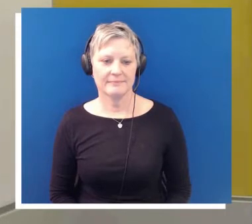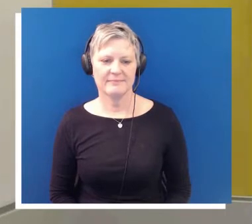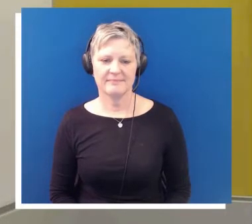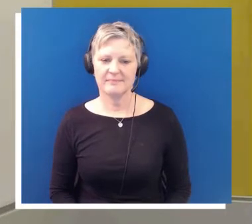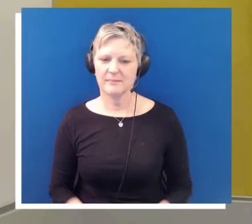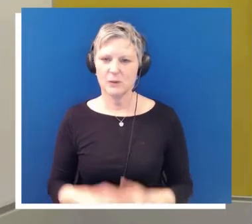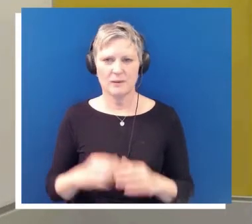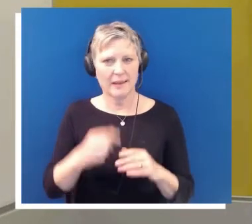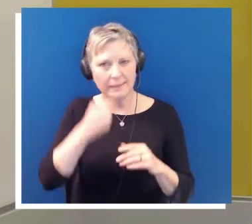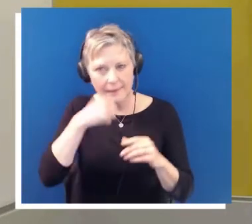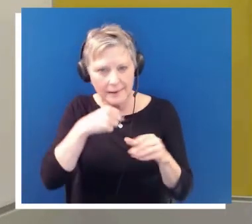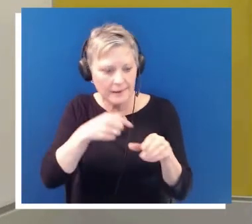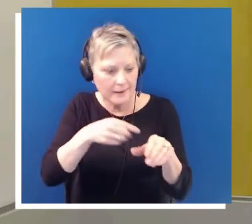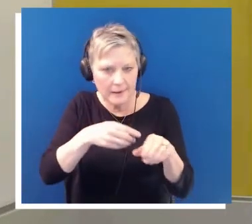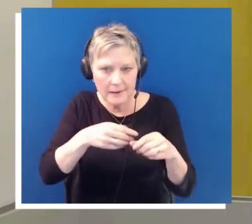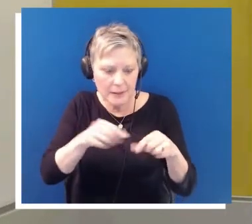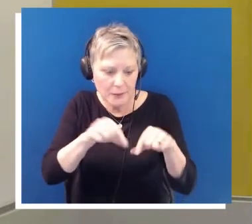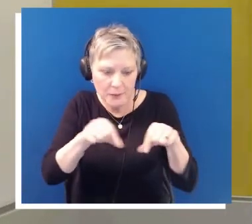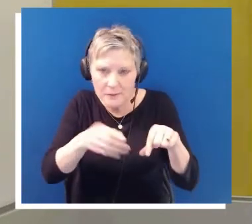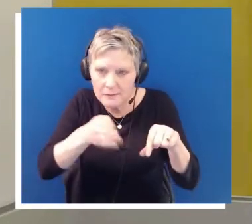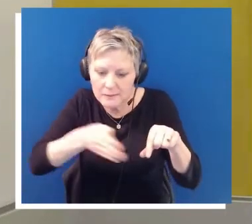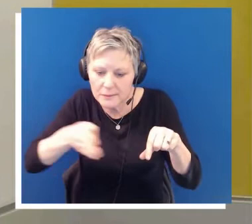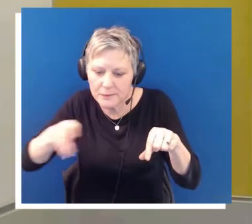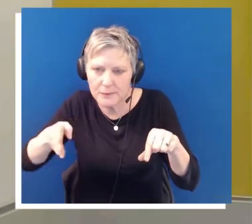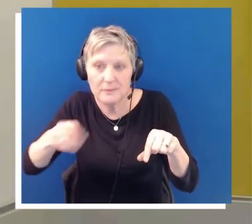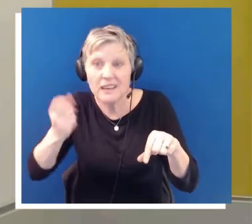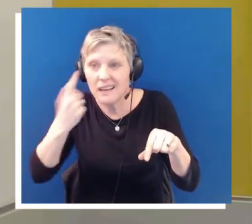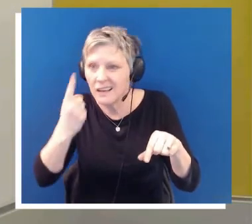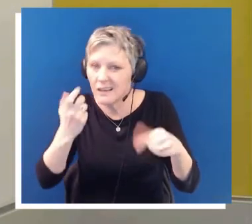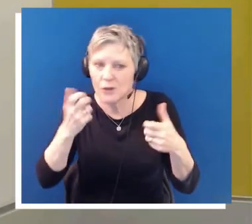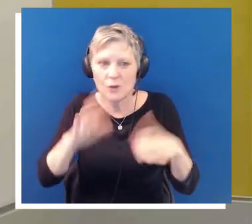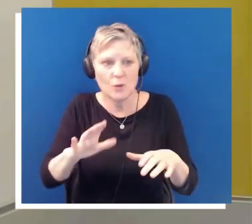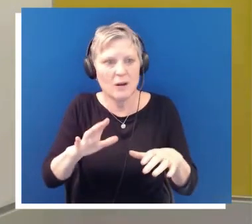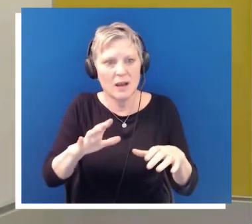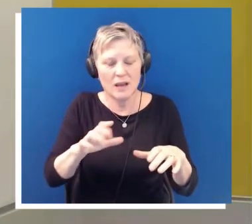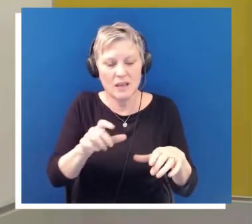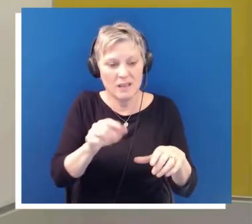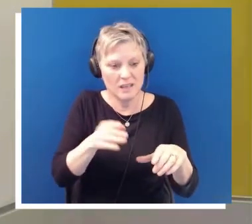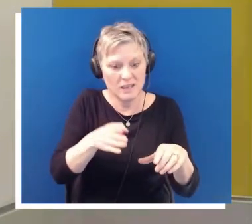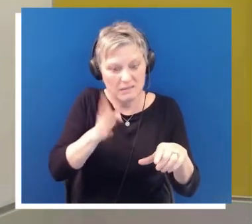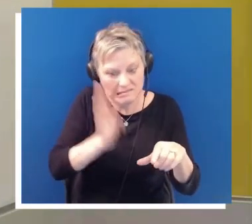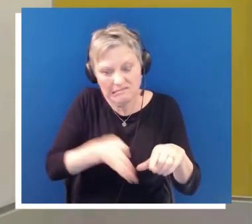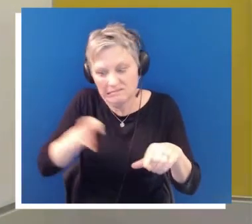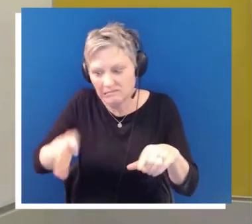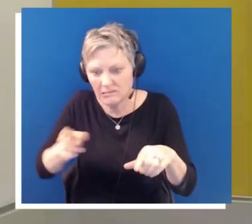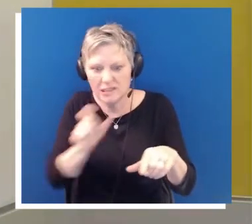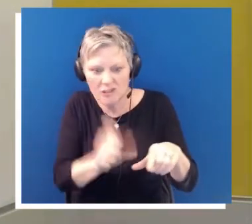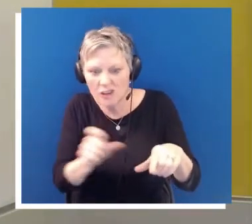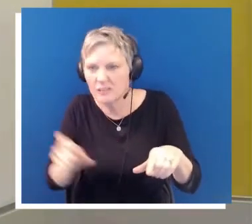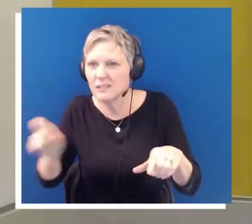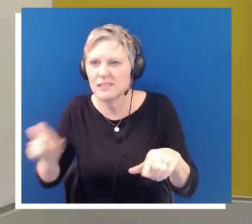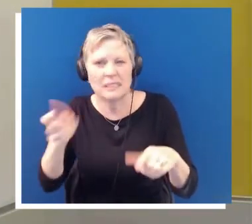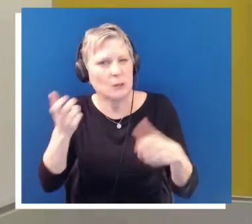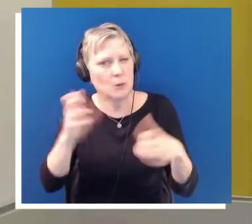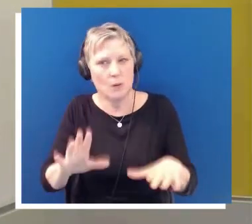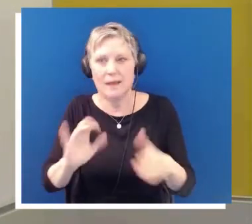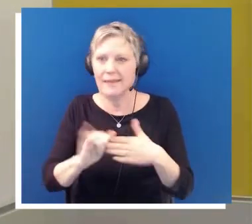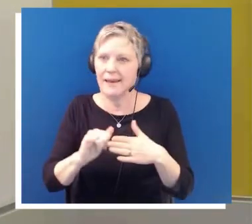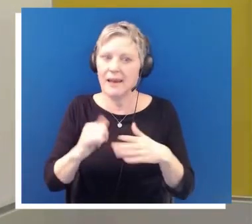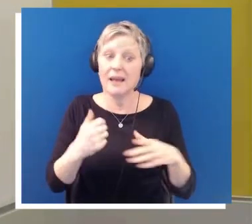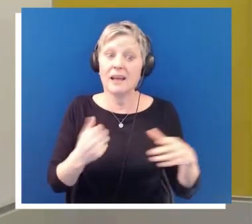these up nice and fine. We don't want really any big chunks of the serrano in there because the last thing you need is somebody getting a mouthful of